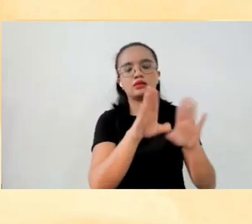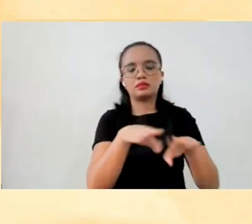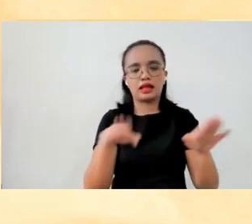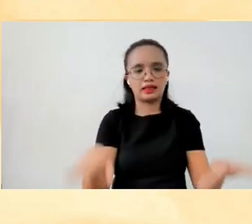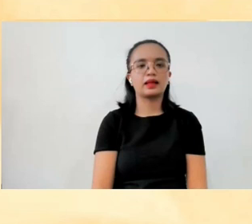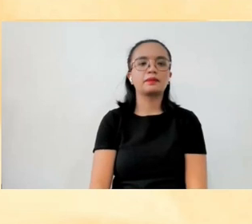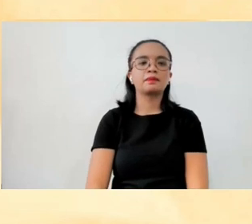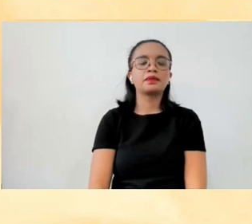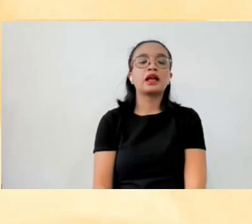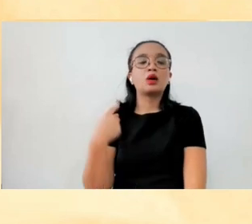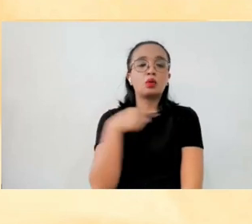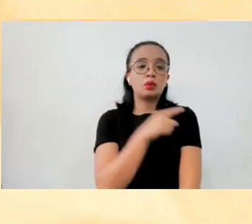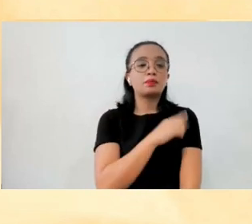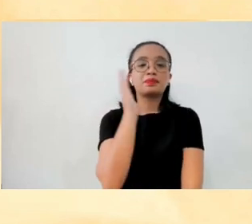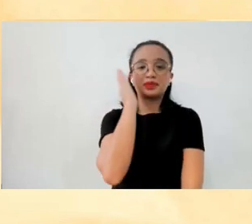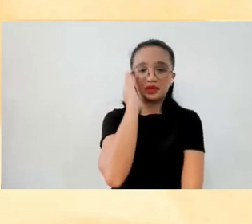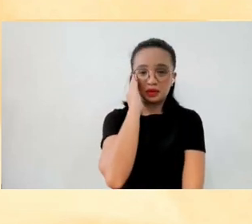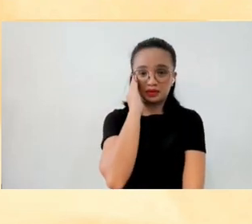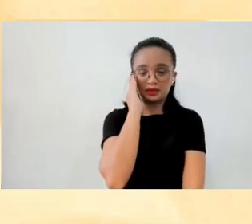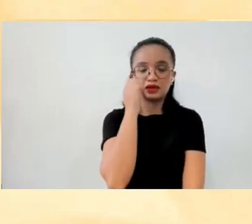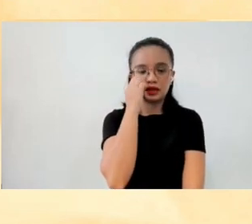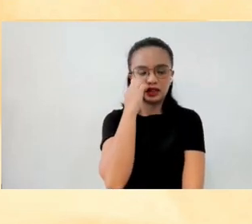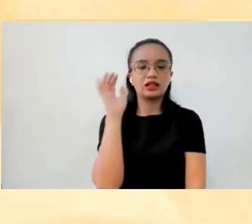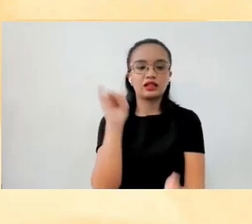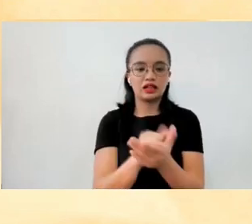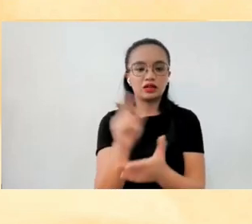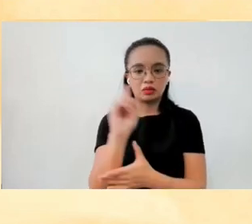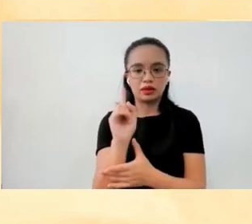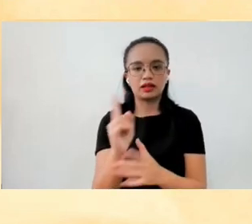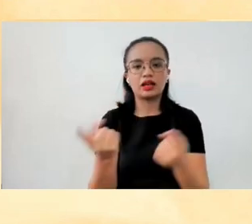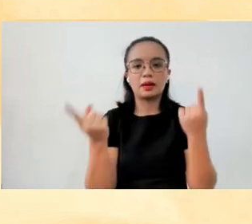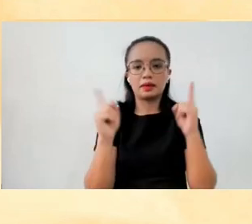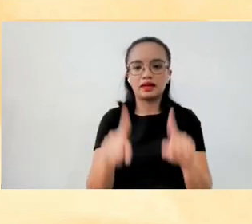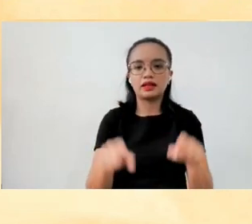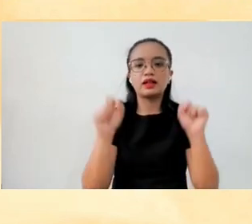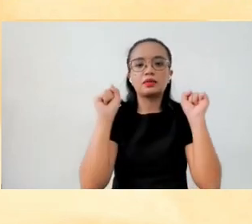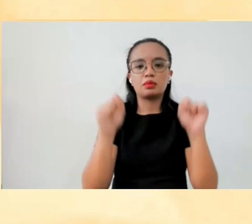that that is already an event that can actually